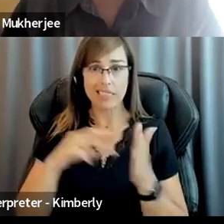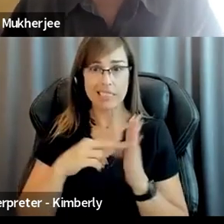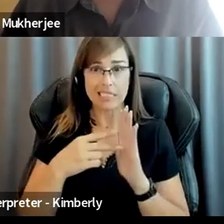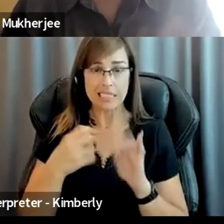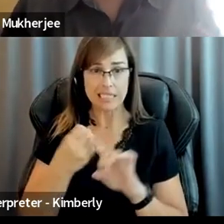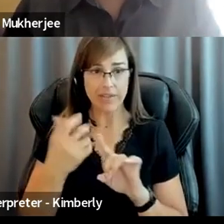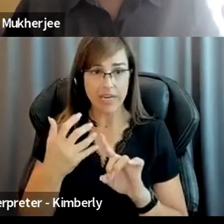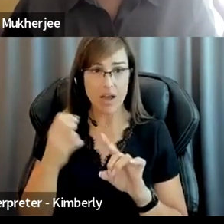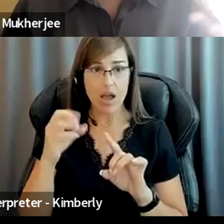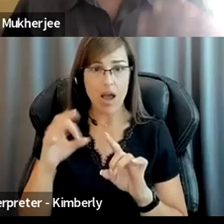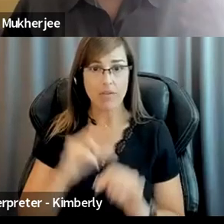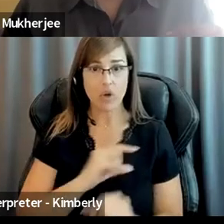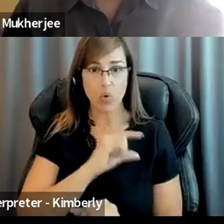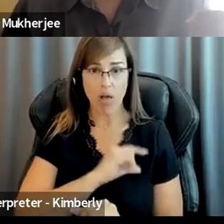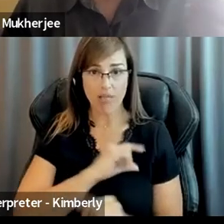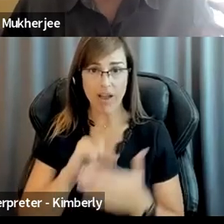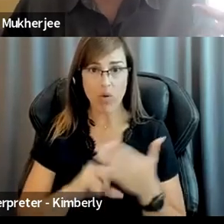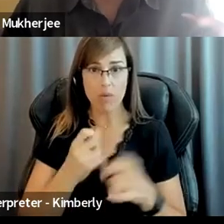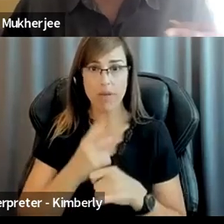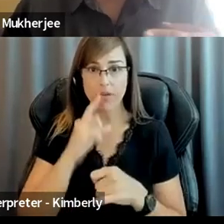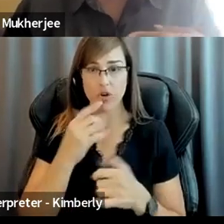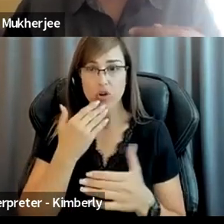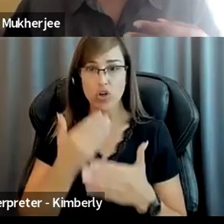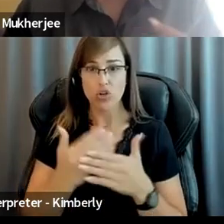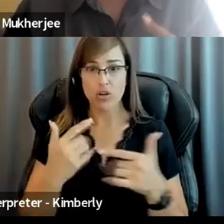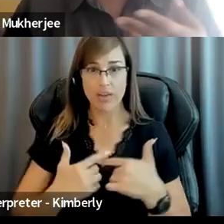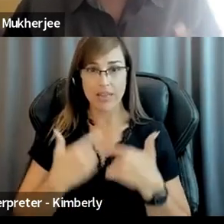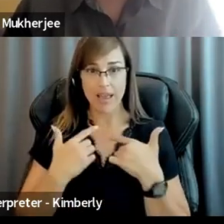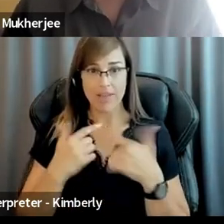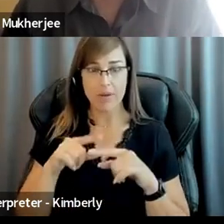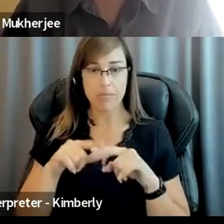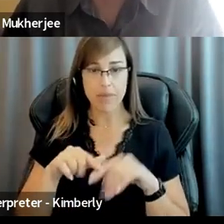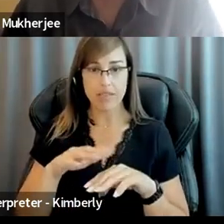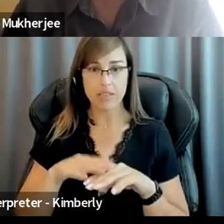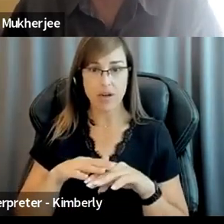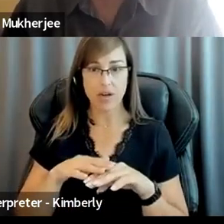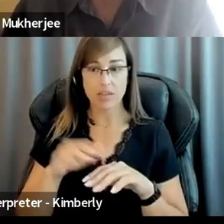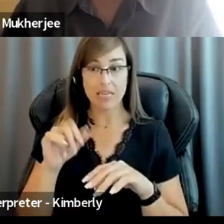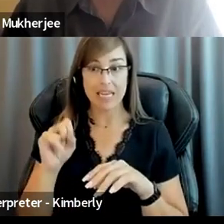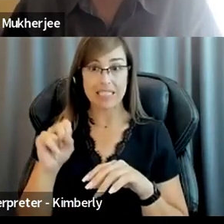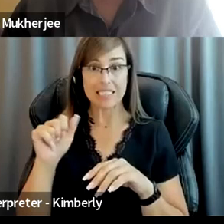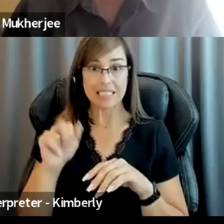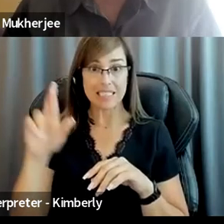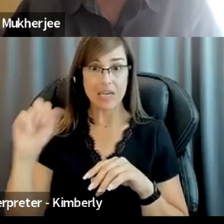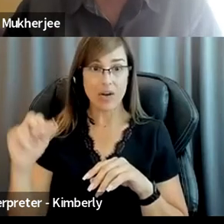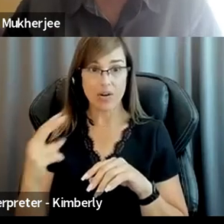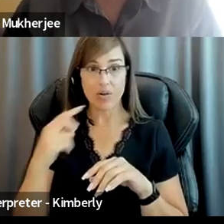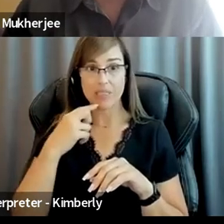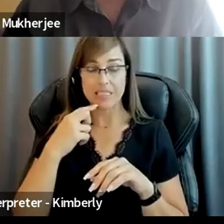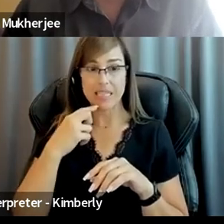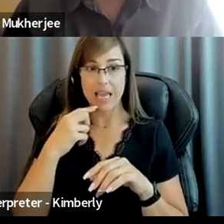of qualifying what makes for a good life based on, as Sarah is saying, this understanding of